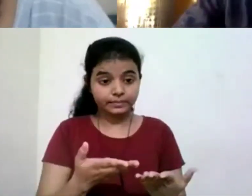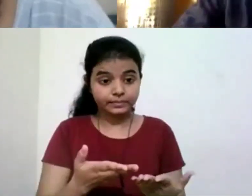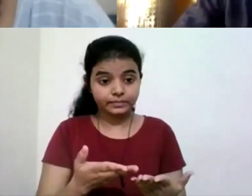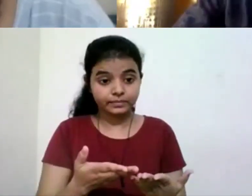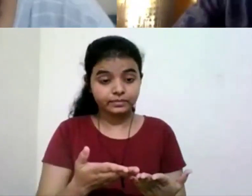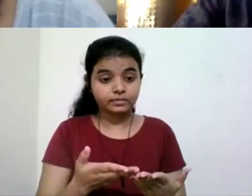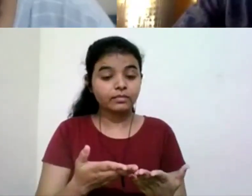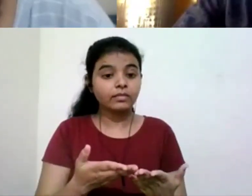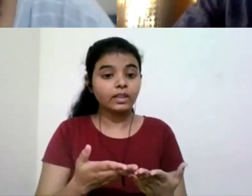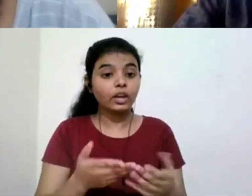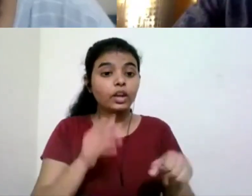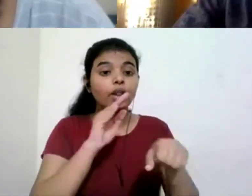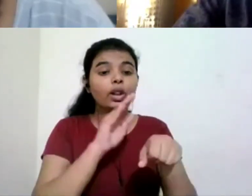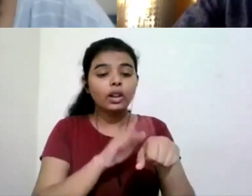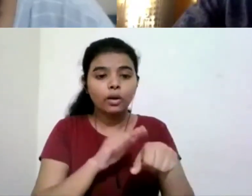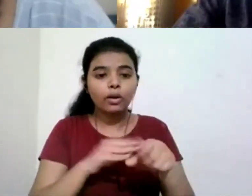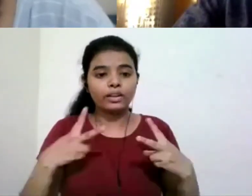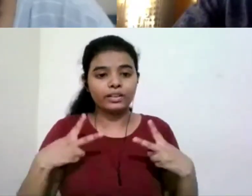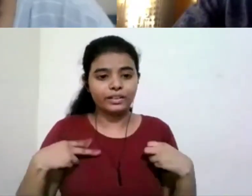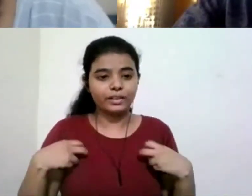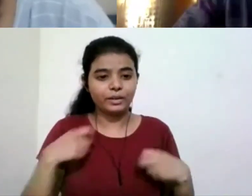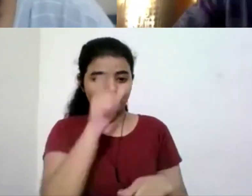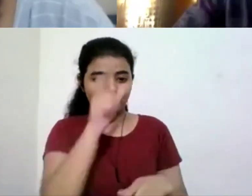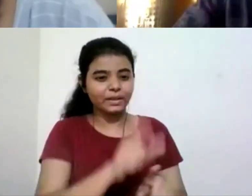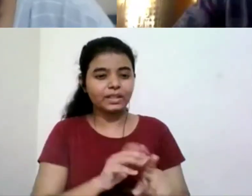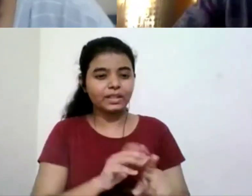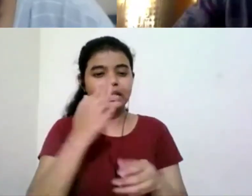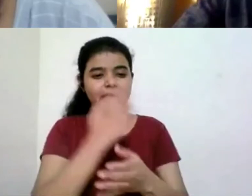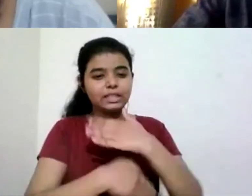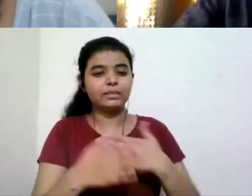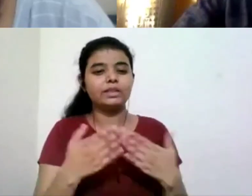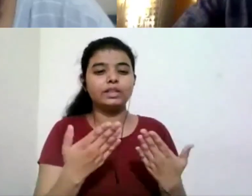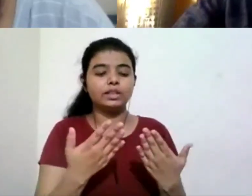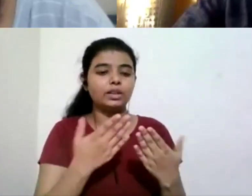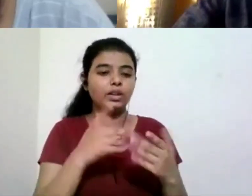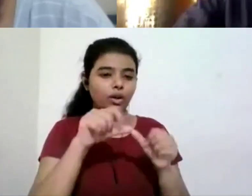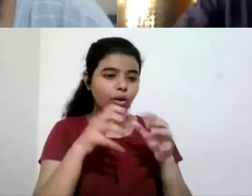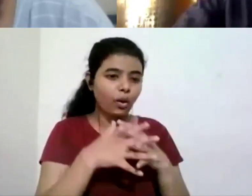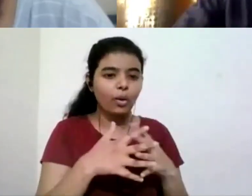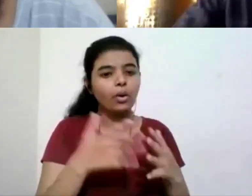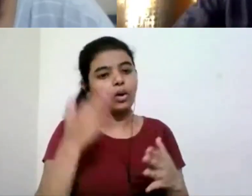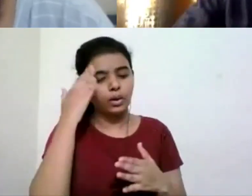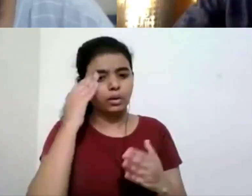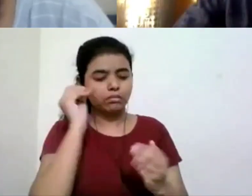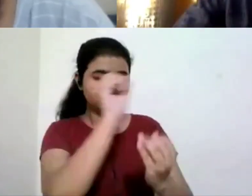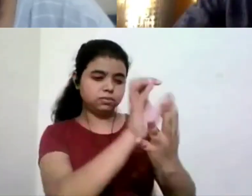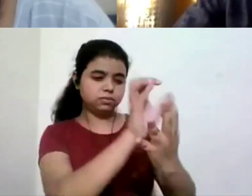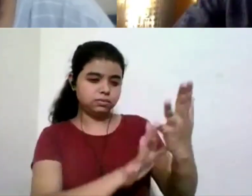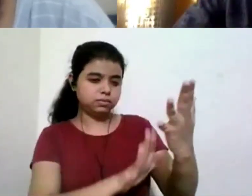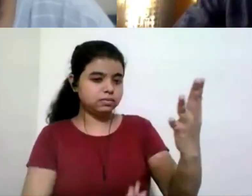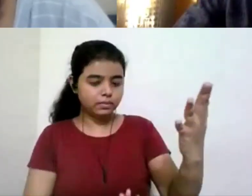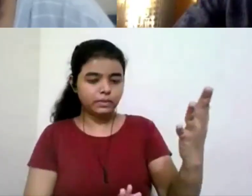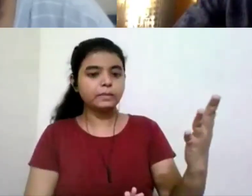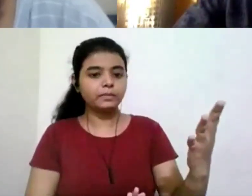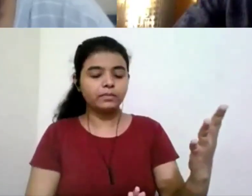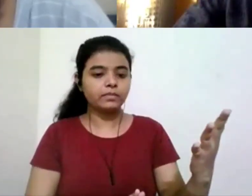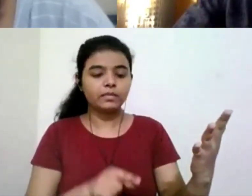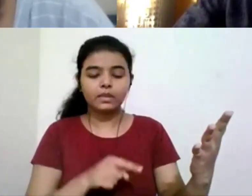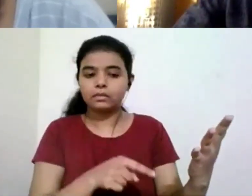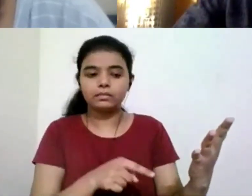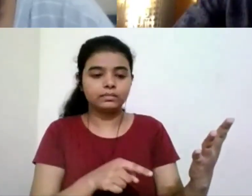asked a lawyer who knows something about disability law. She drafted a wonderful, a